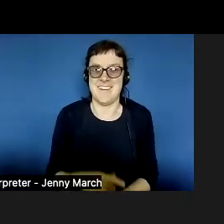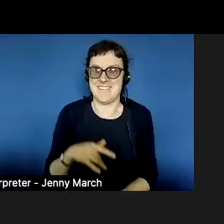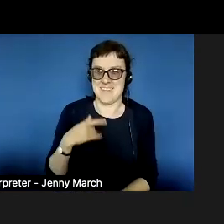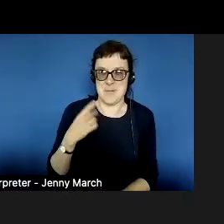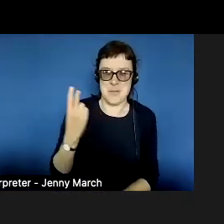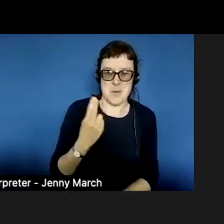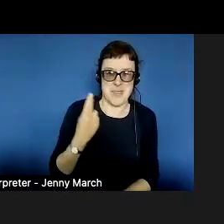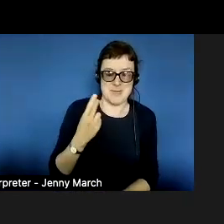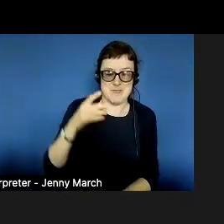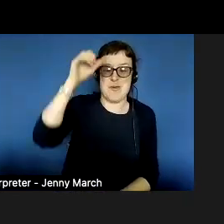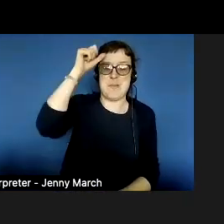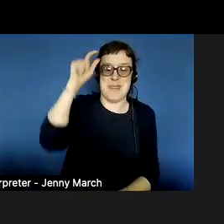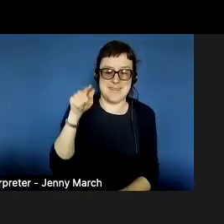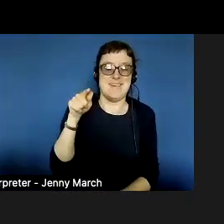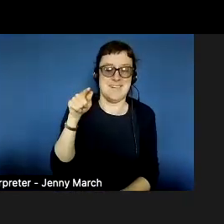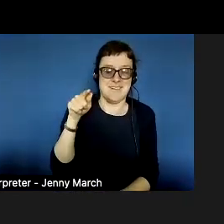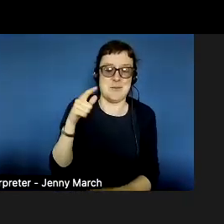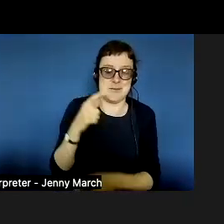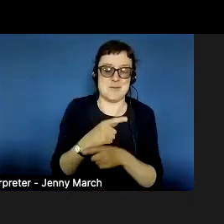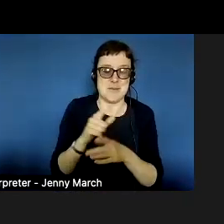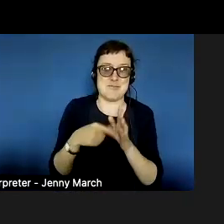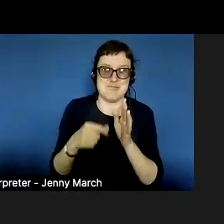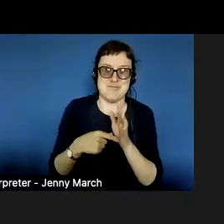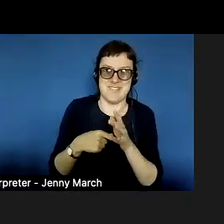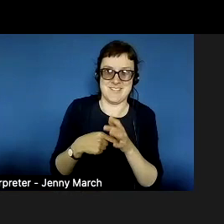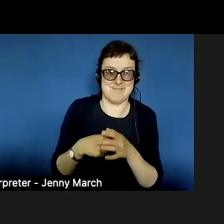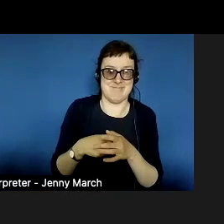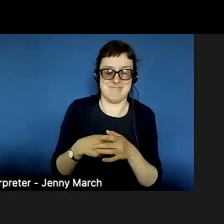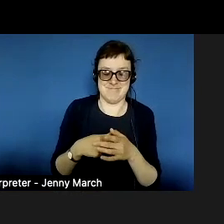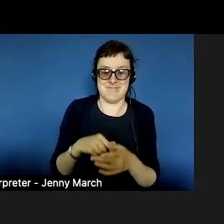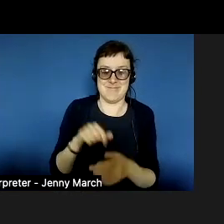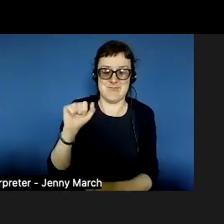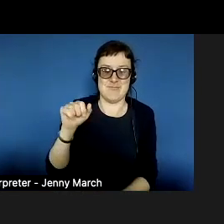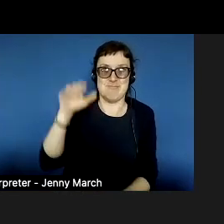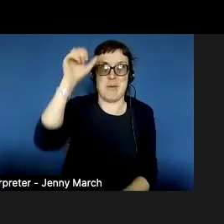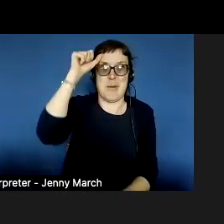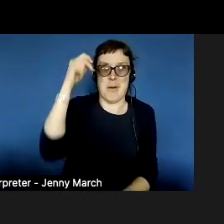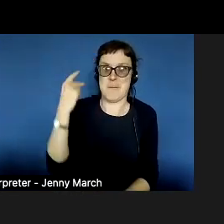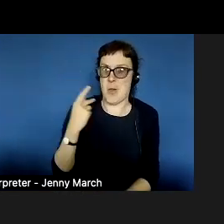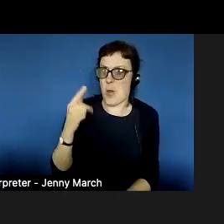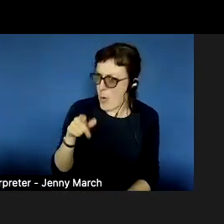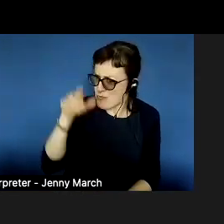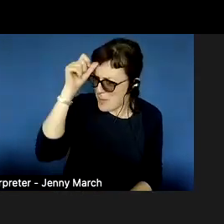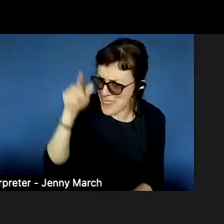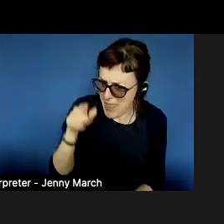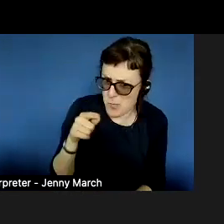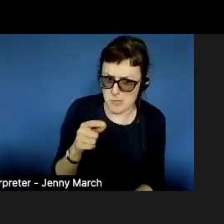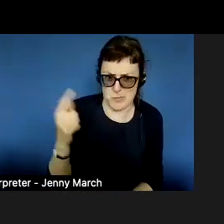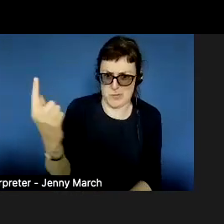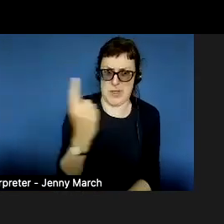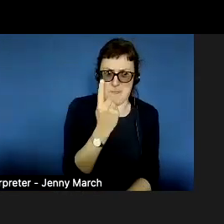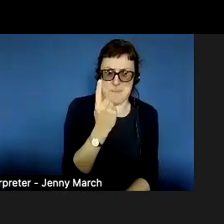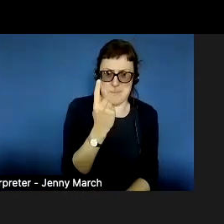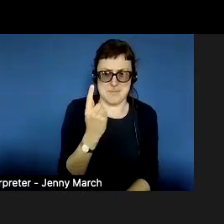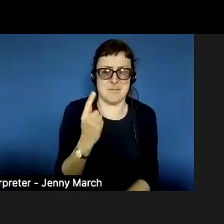immediately remembered when we started talking about the project. Was straight away, yeah, this is the thing we both went, oh, do you remember when this guy said this?